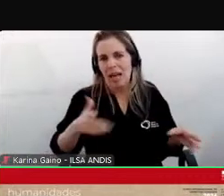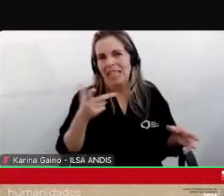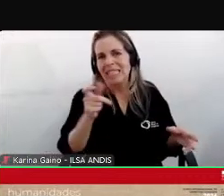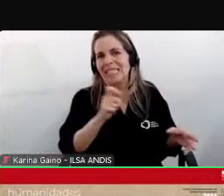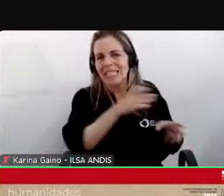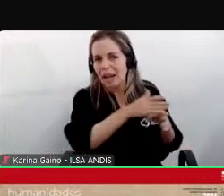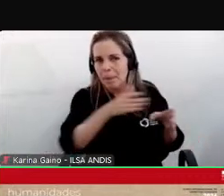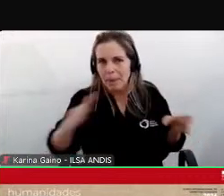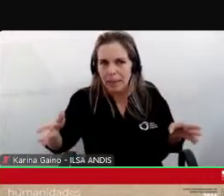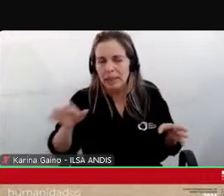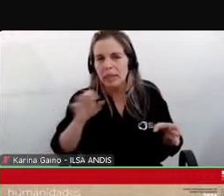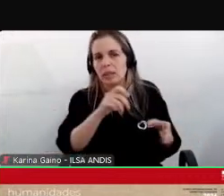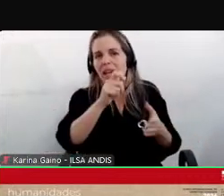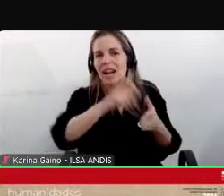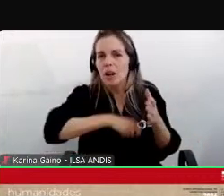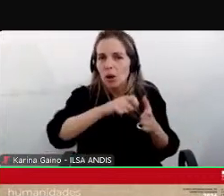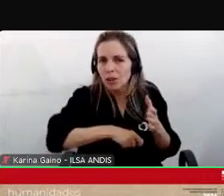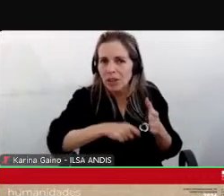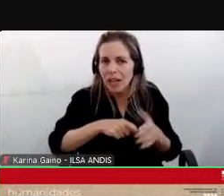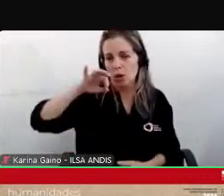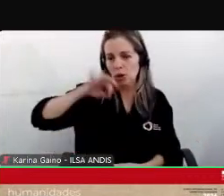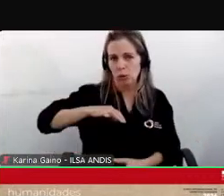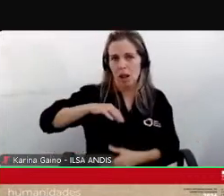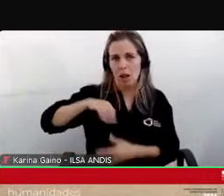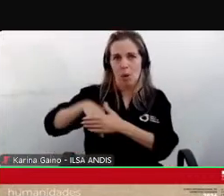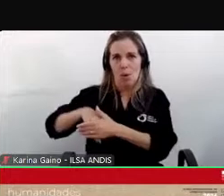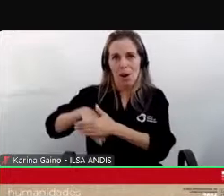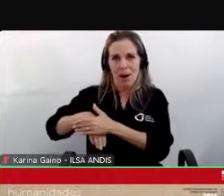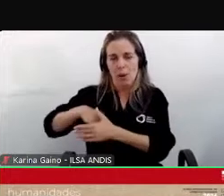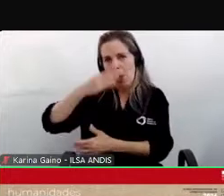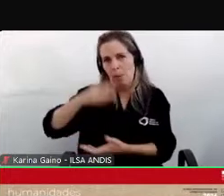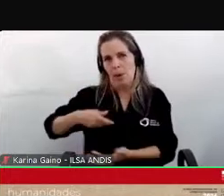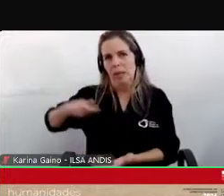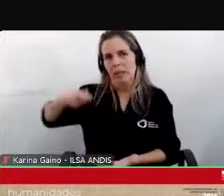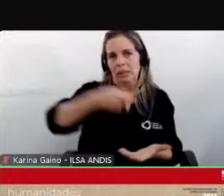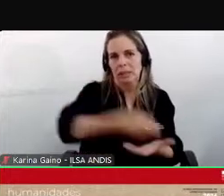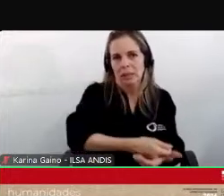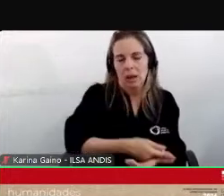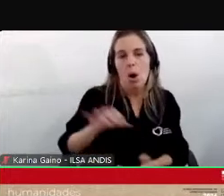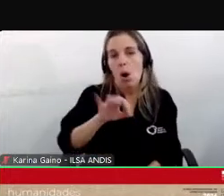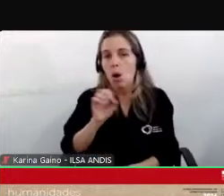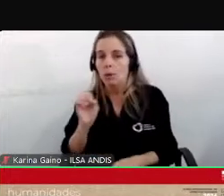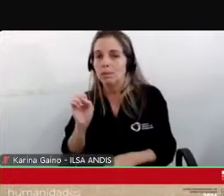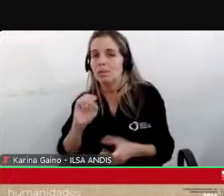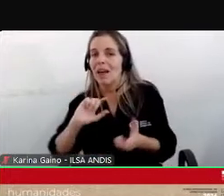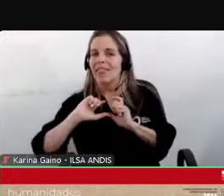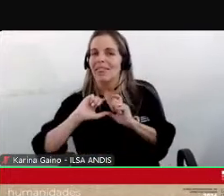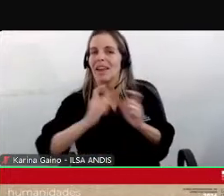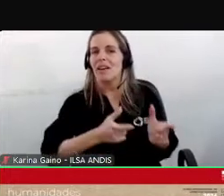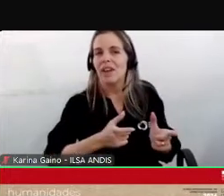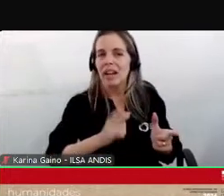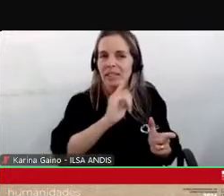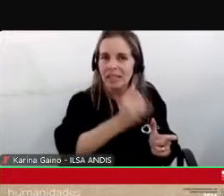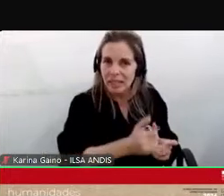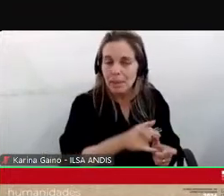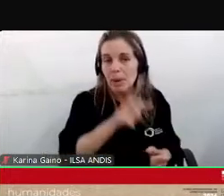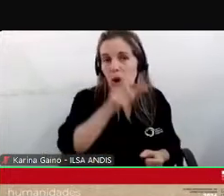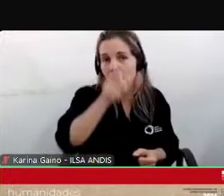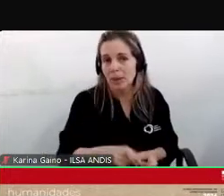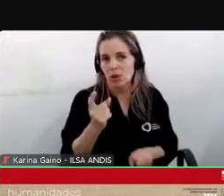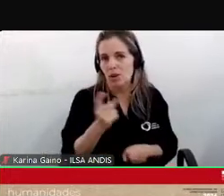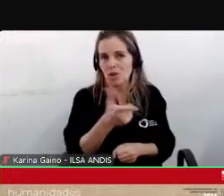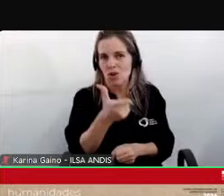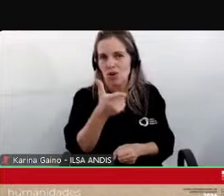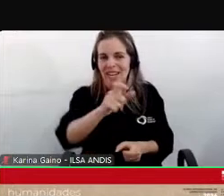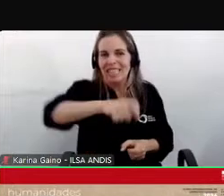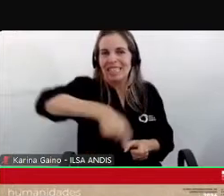case I mentioned. They might deposit the money, but they don't, or they aren't actually able to access their accounts, or they're paid by a check, but they don't have access to a